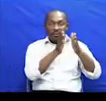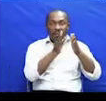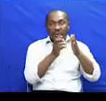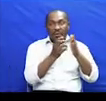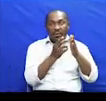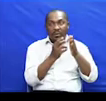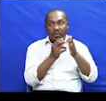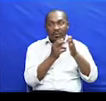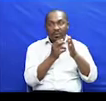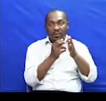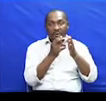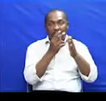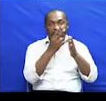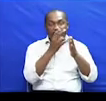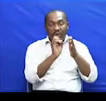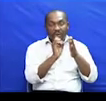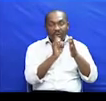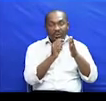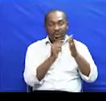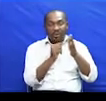it reached 20.